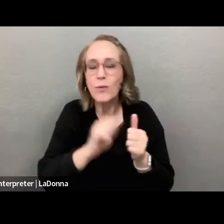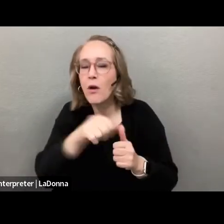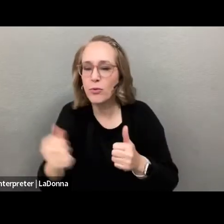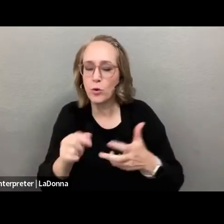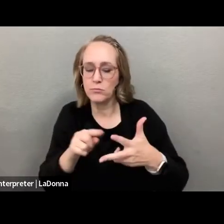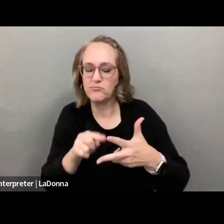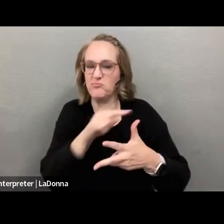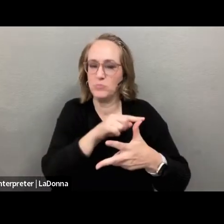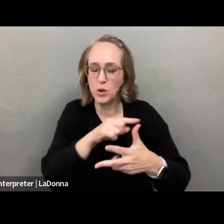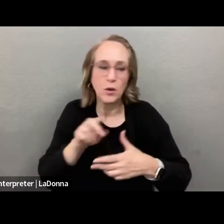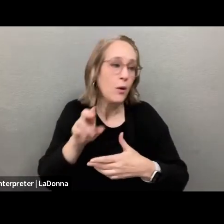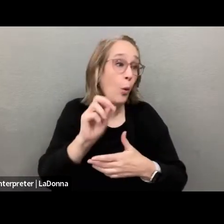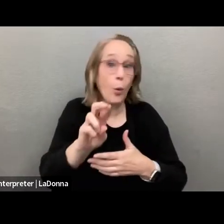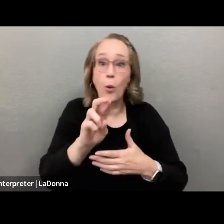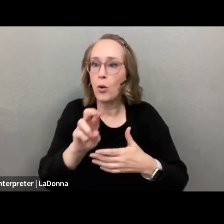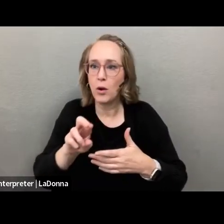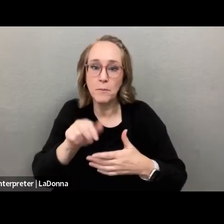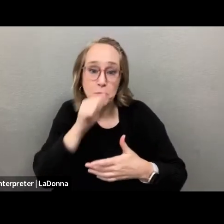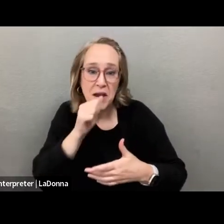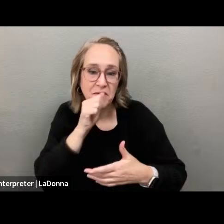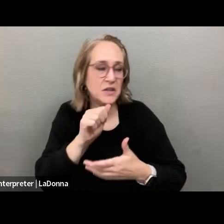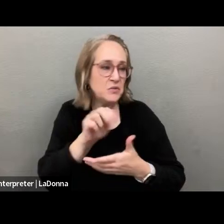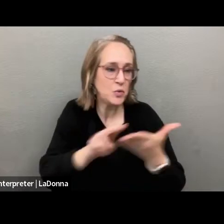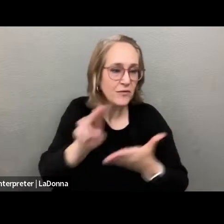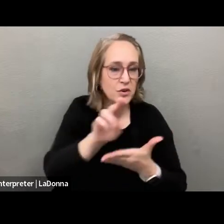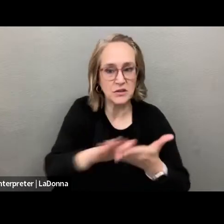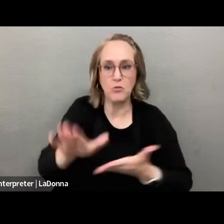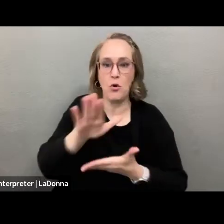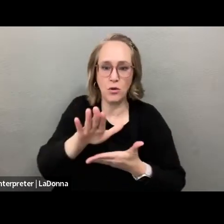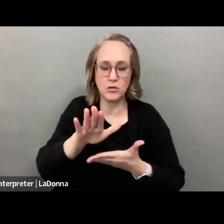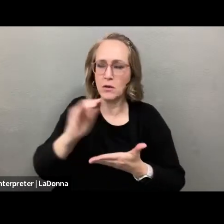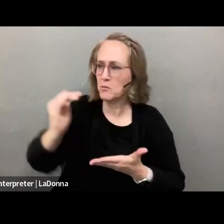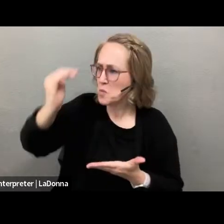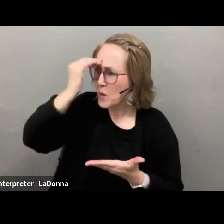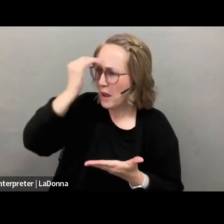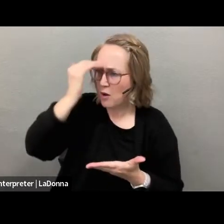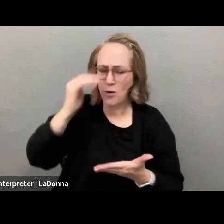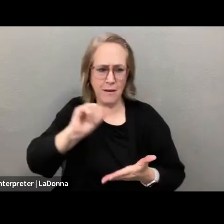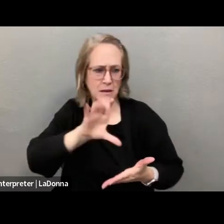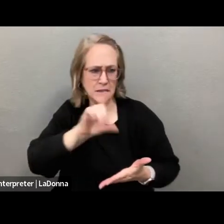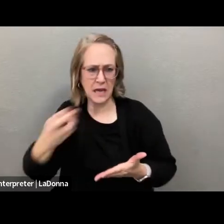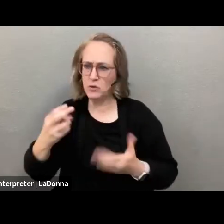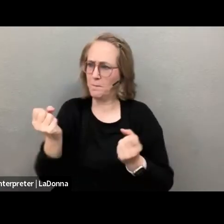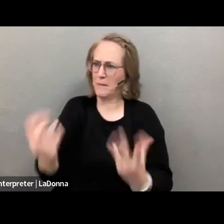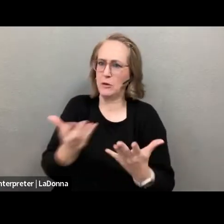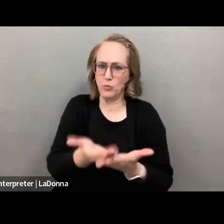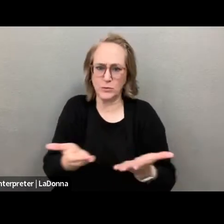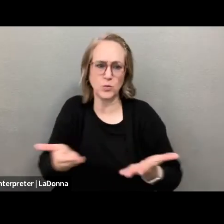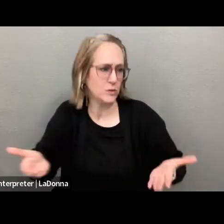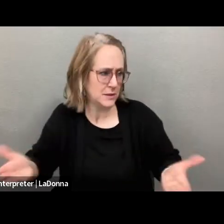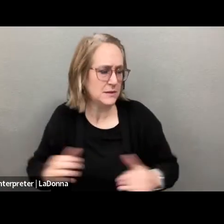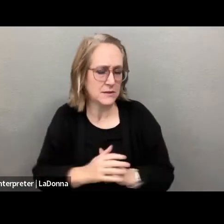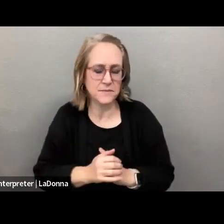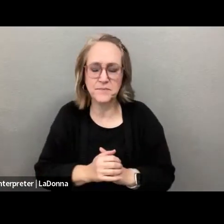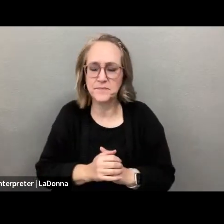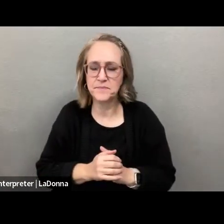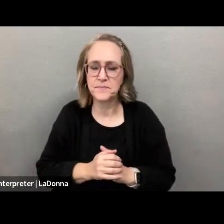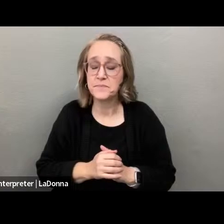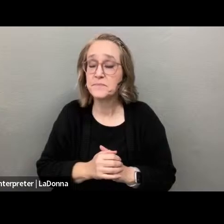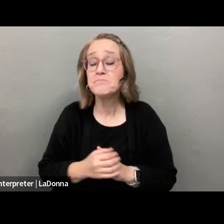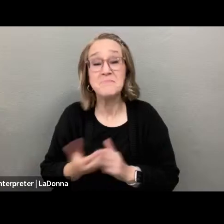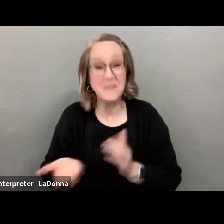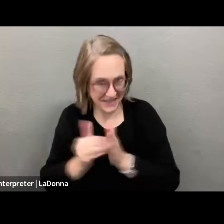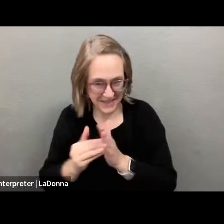of the information and resources that the commission does have. Kim and I also then presented for